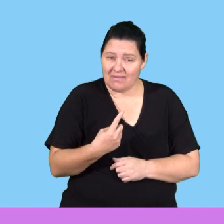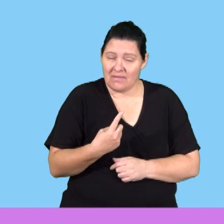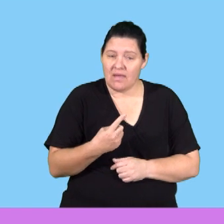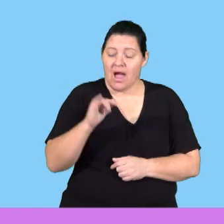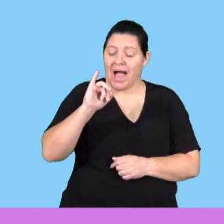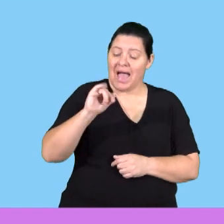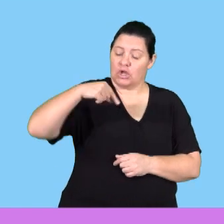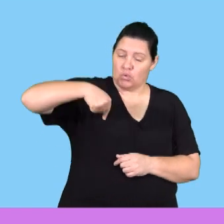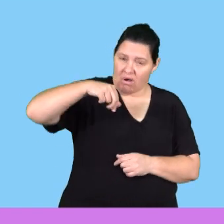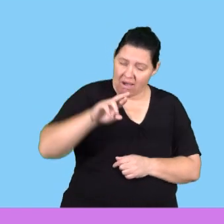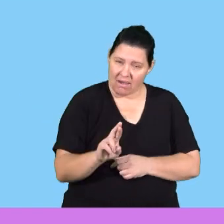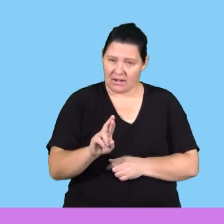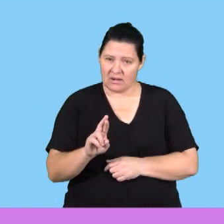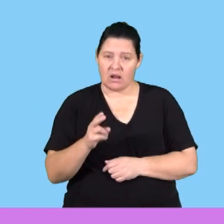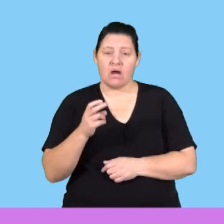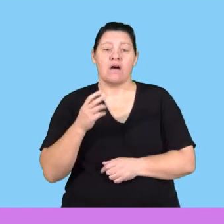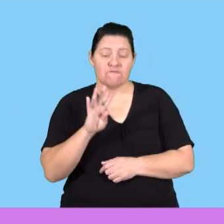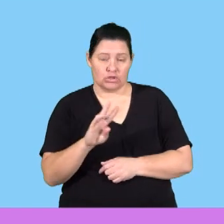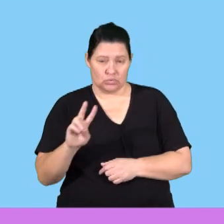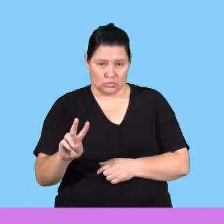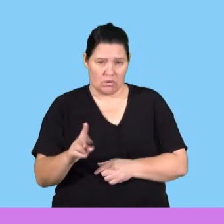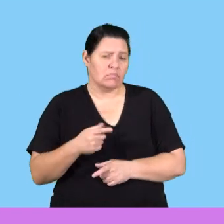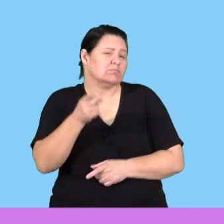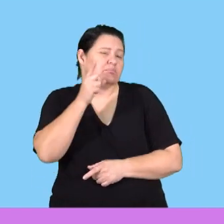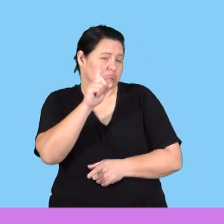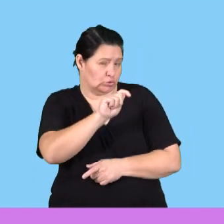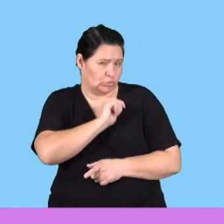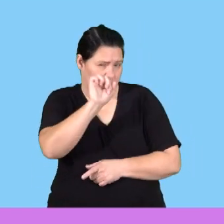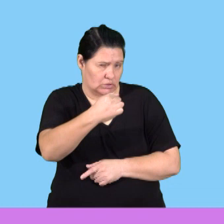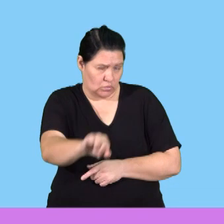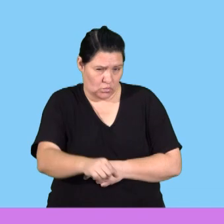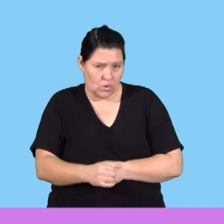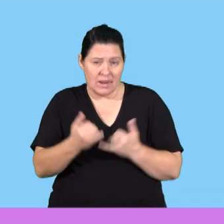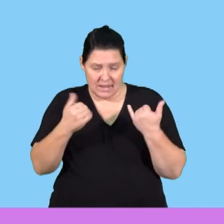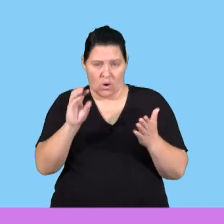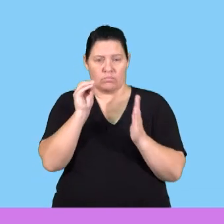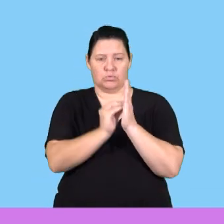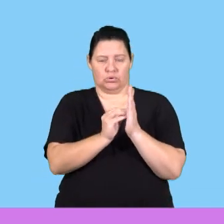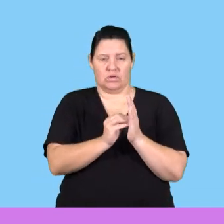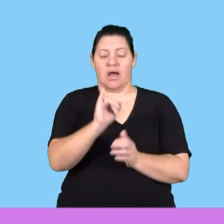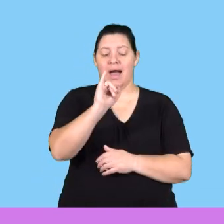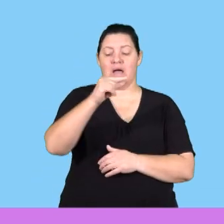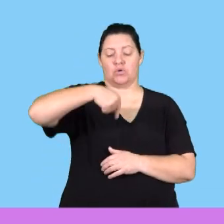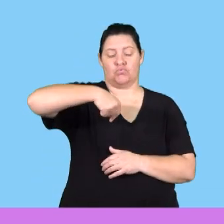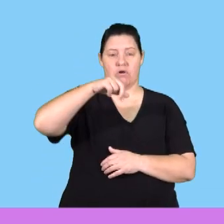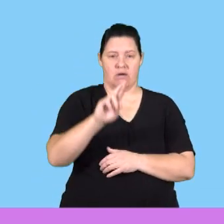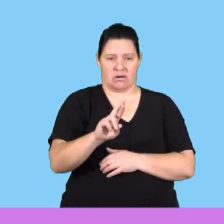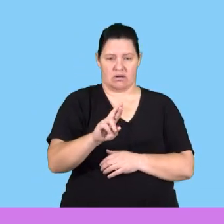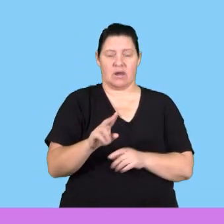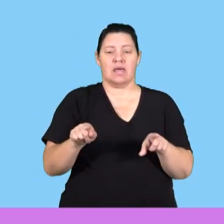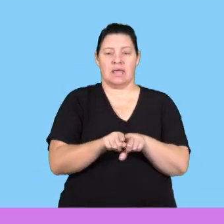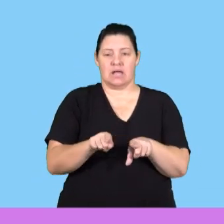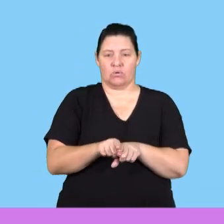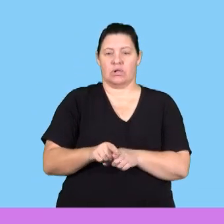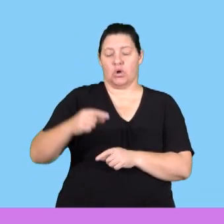itself says that the IQR is 42. We need to see whether that's true. So I'm going to write here,